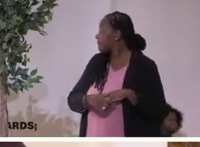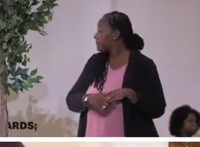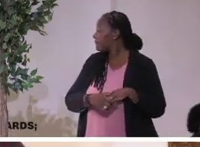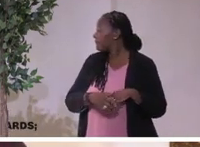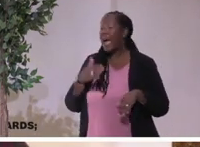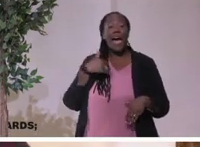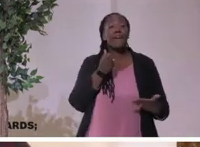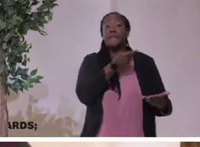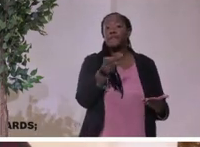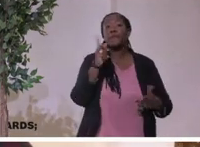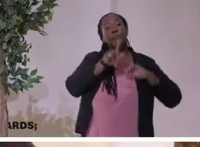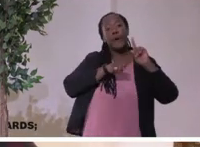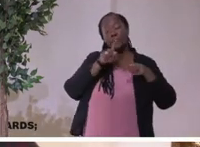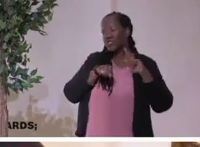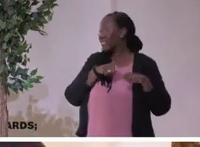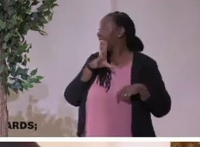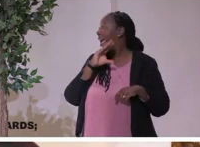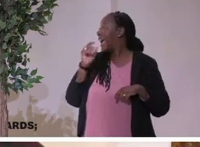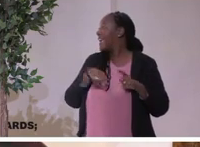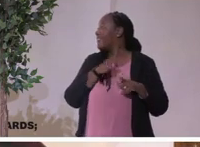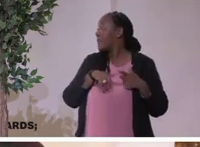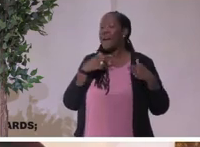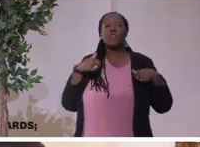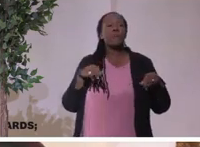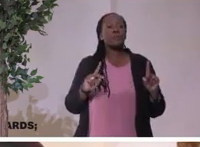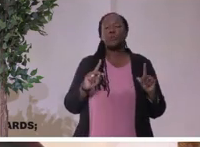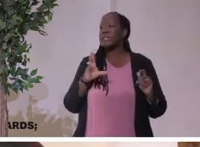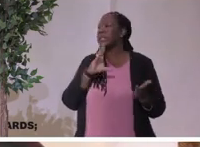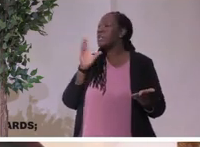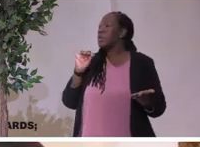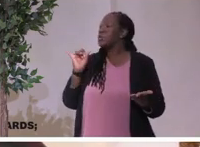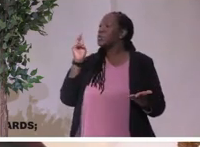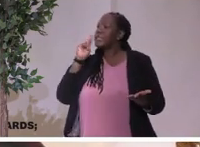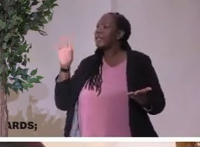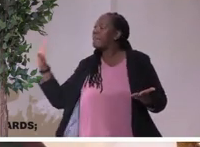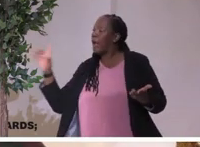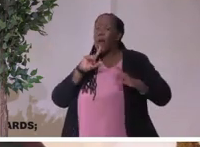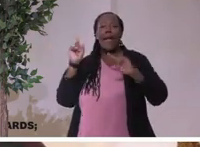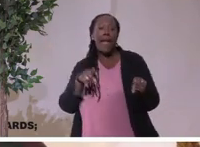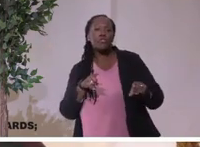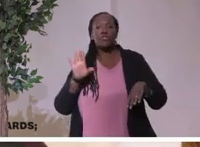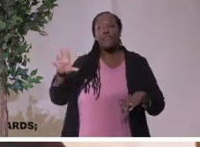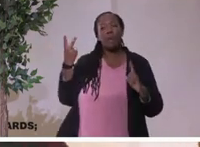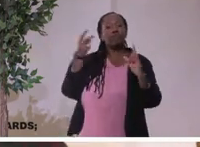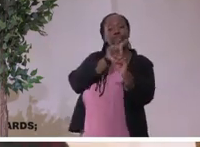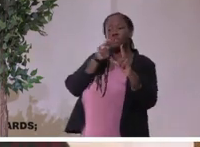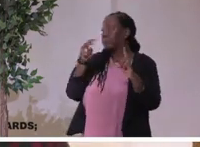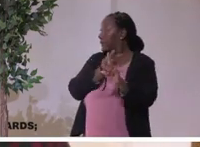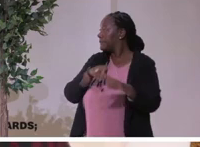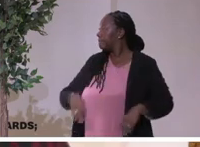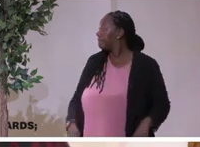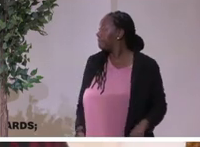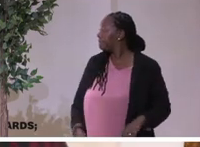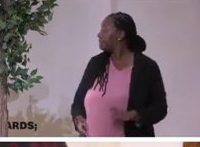got a few questions I'm going to ask everyone, and we're going to have an opportunity to see as well as get the answers and the vision of where our panelists have come from, definitely with everything